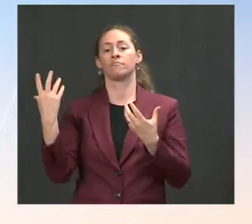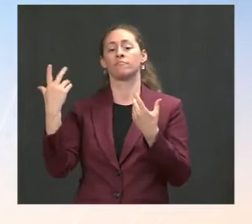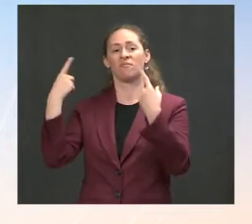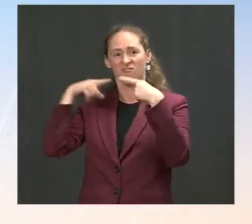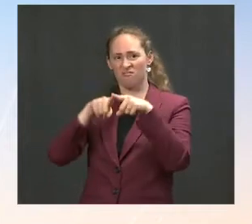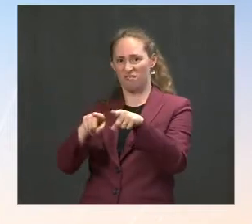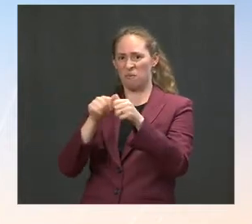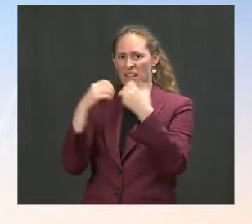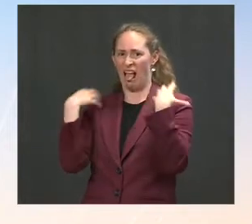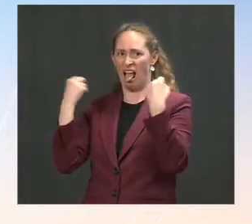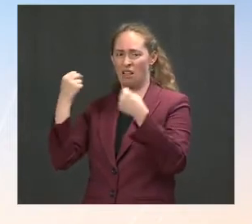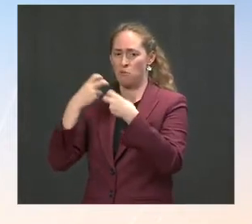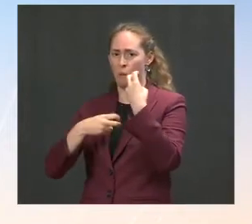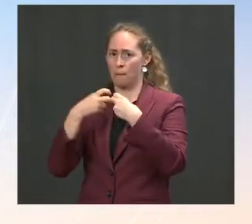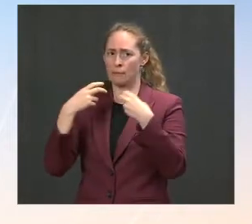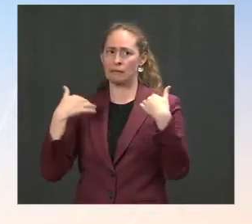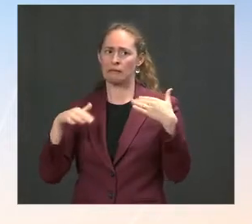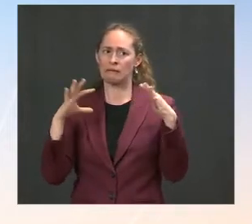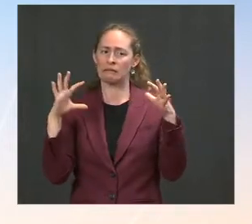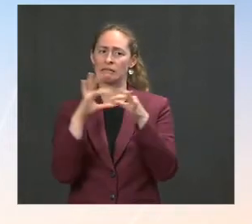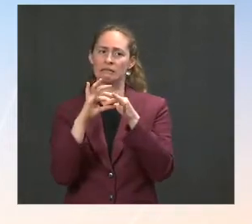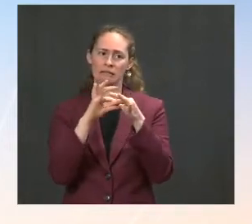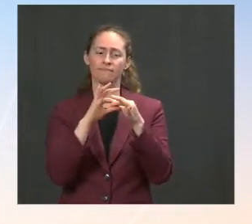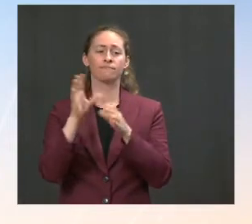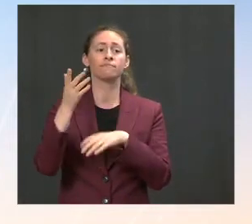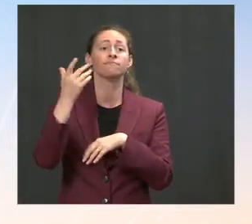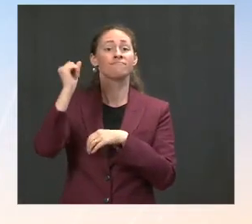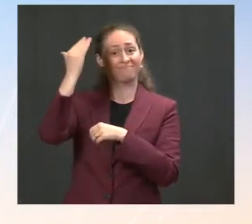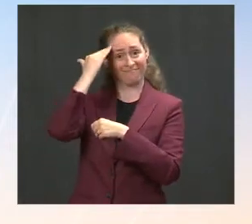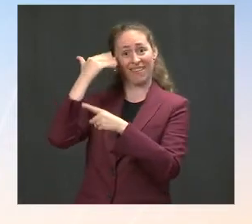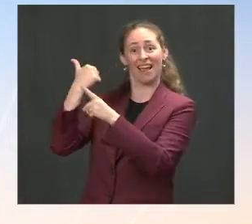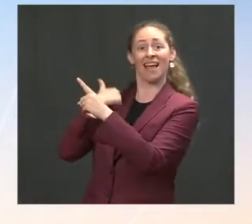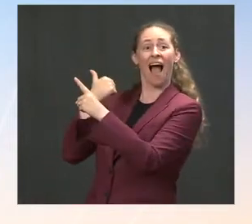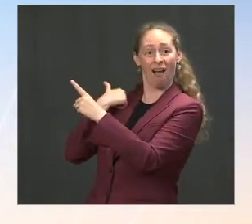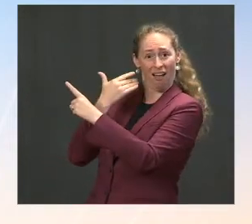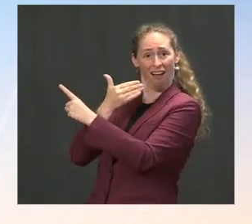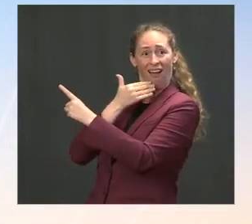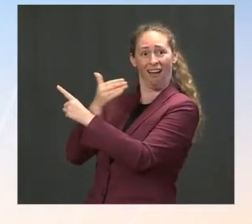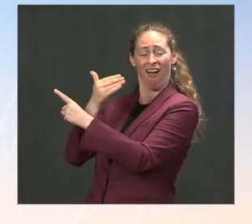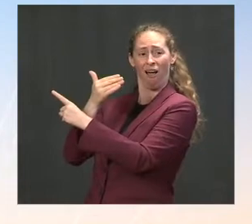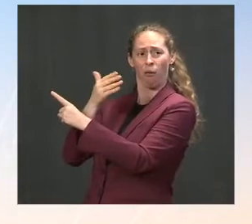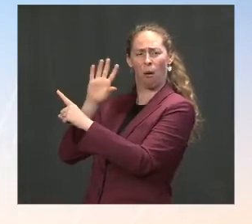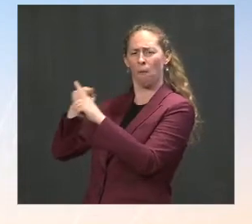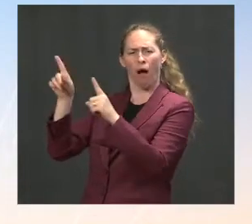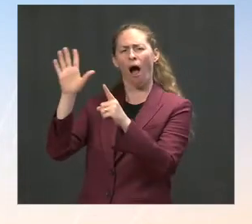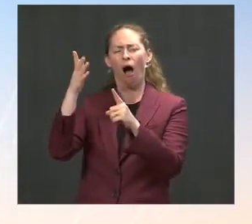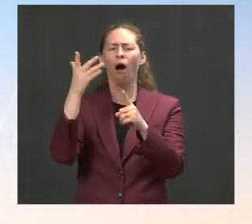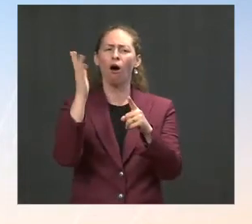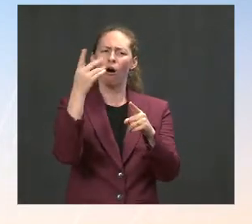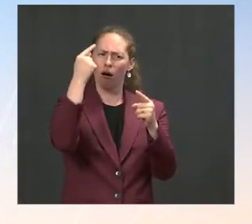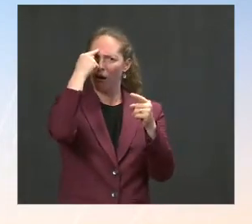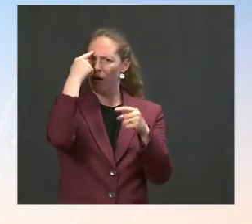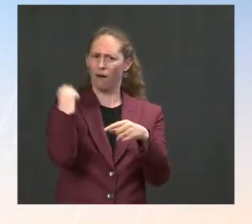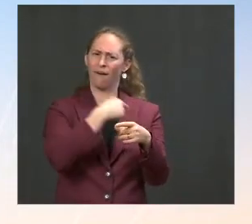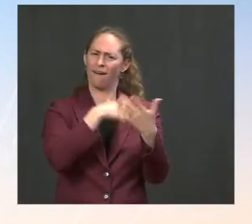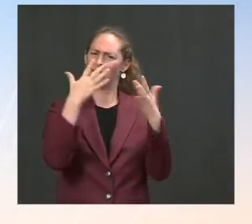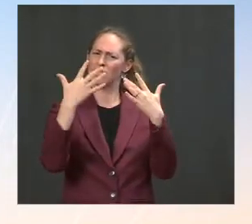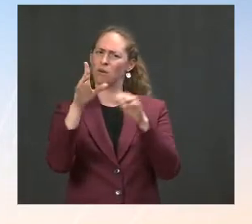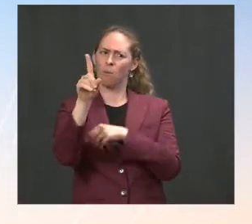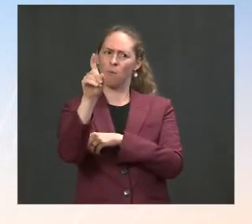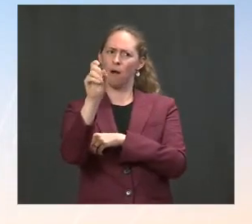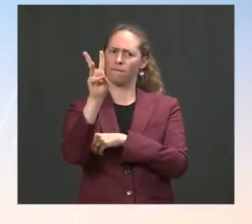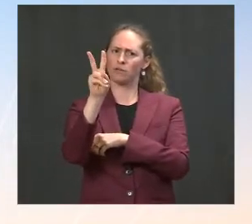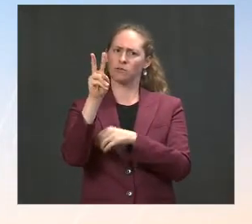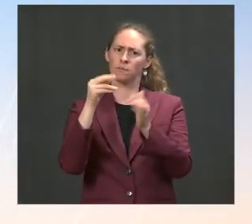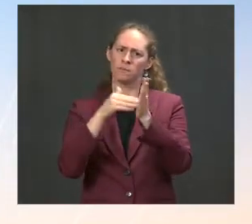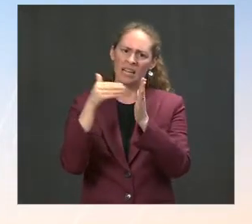we have 162 million Americans vaccinated. We're the world's largest provider of vaccines to the global community. That's progress in our